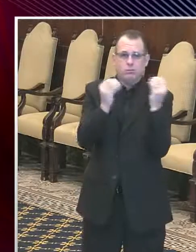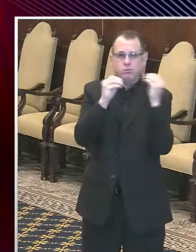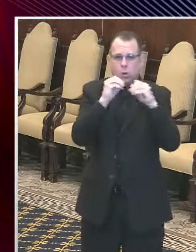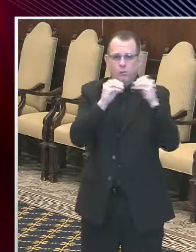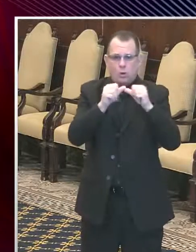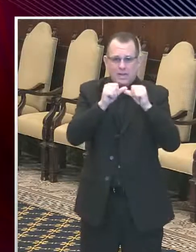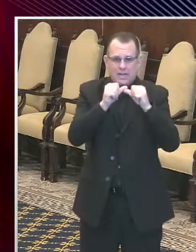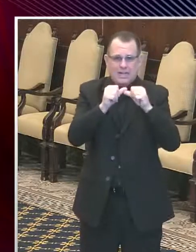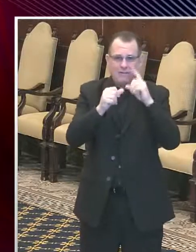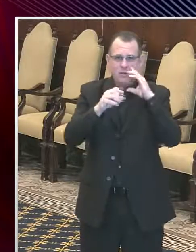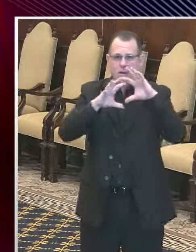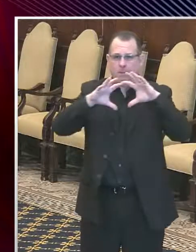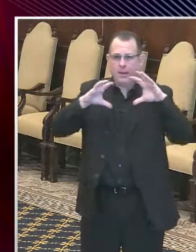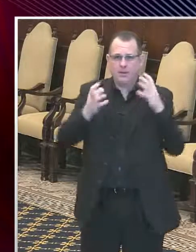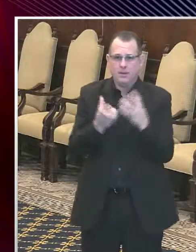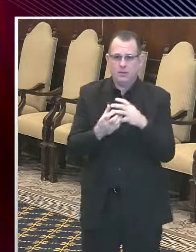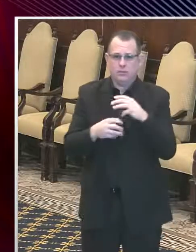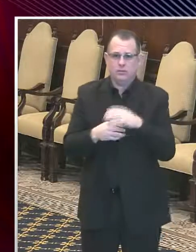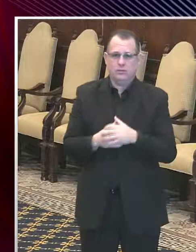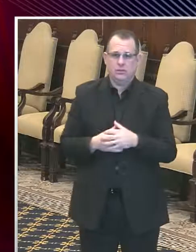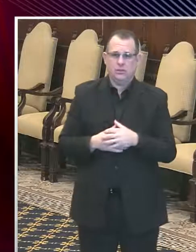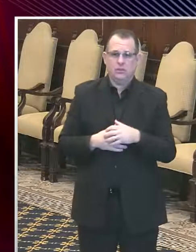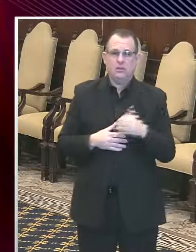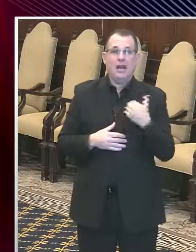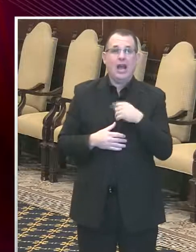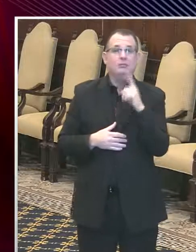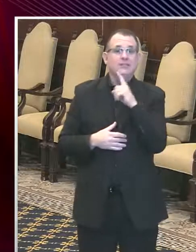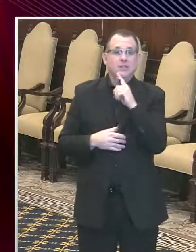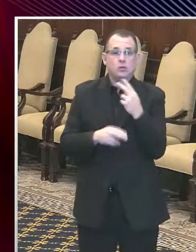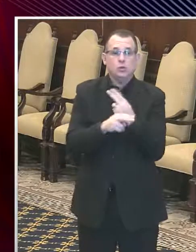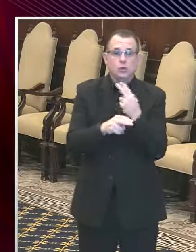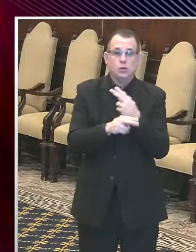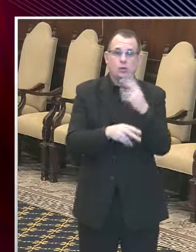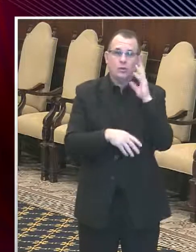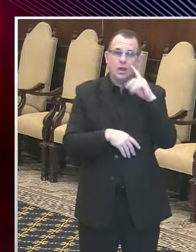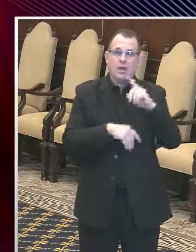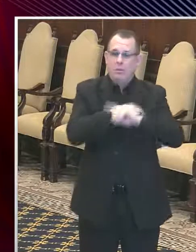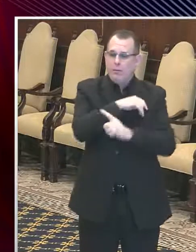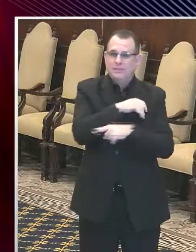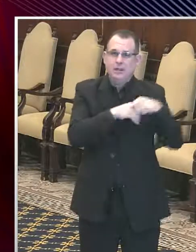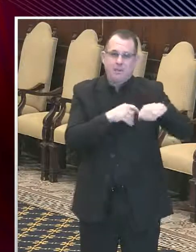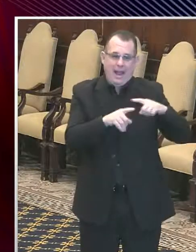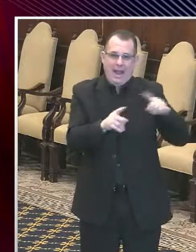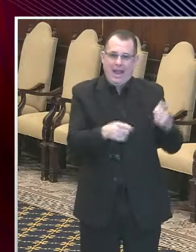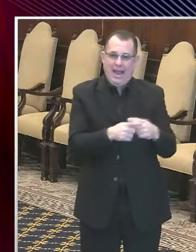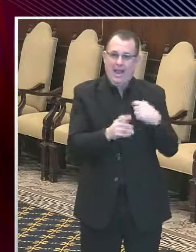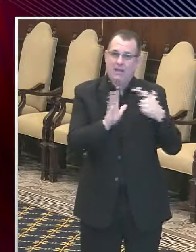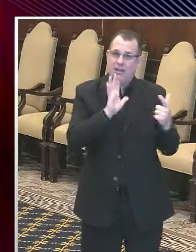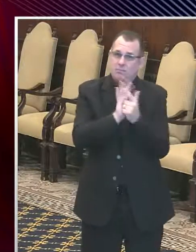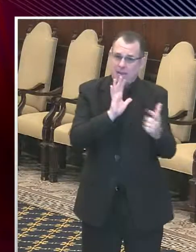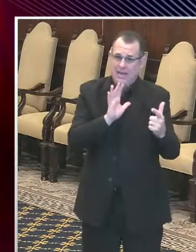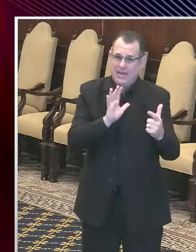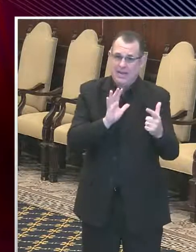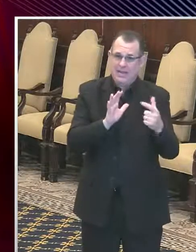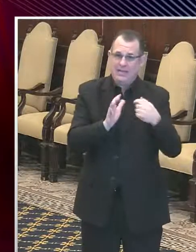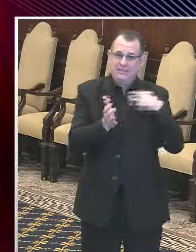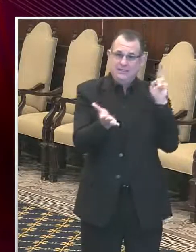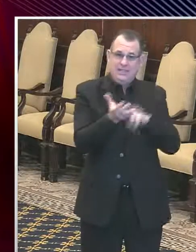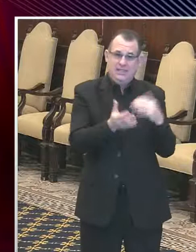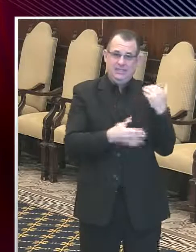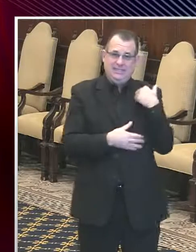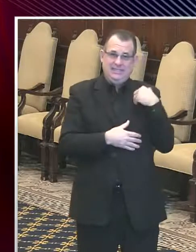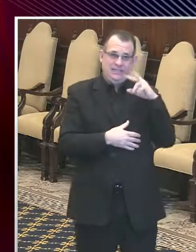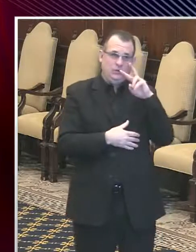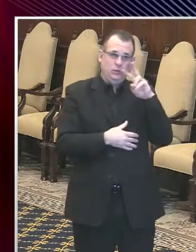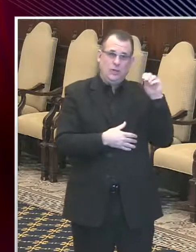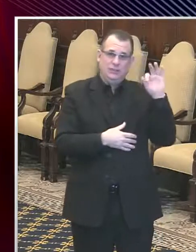Philadelphia's single-use plastic bag ban, which I signed into law in 2019, is a major advancement towards cleaning up Philly's environment and